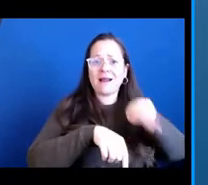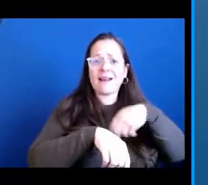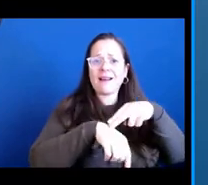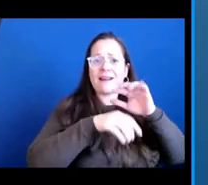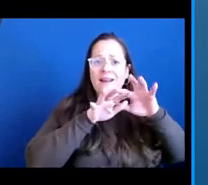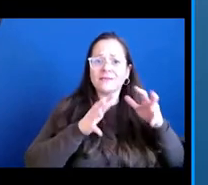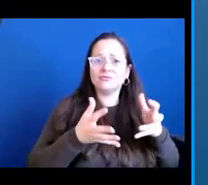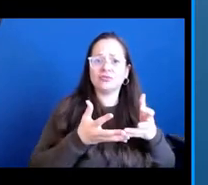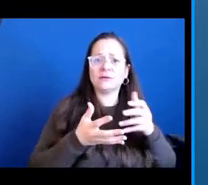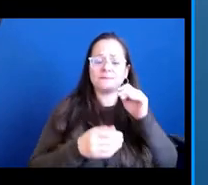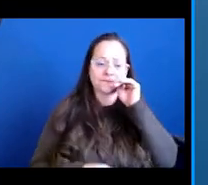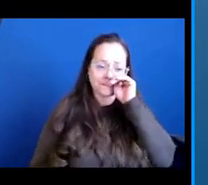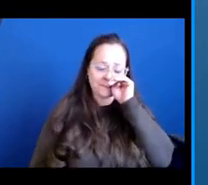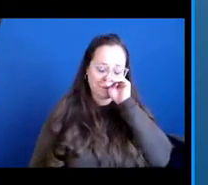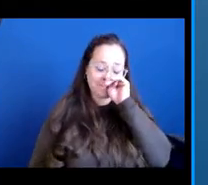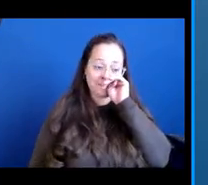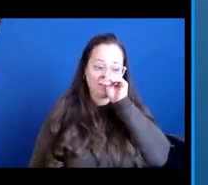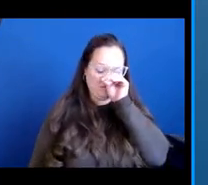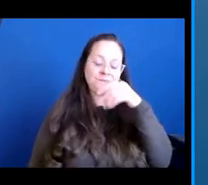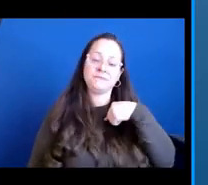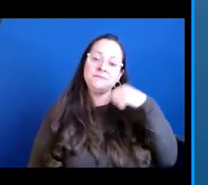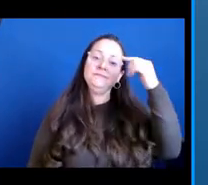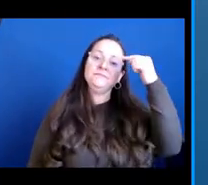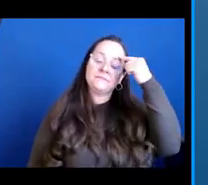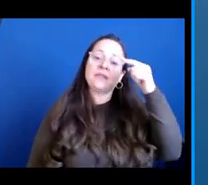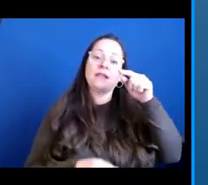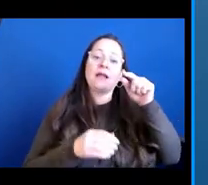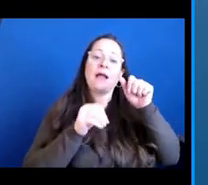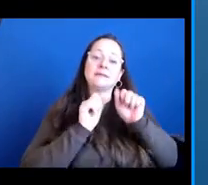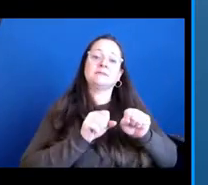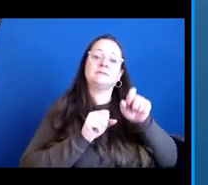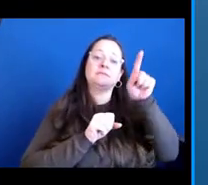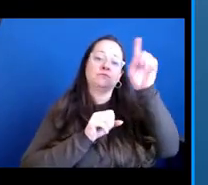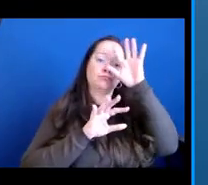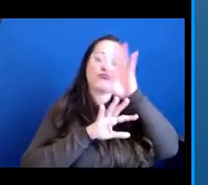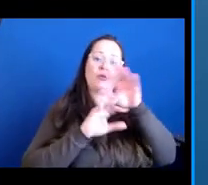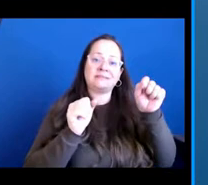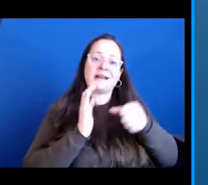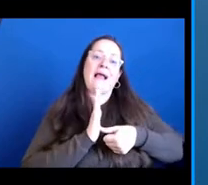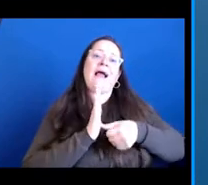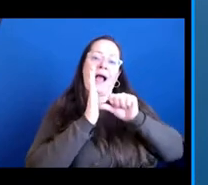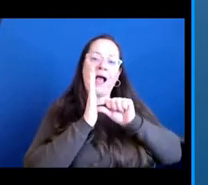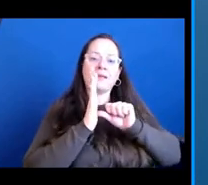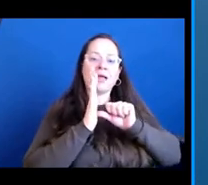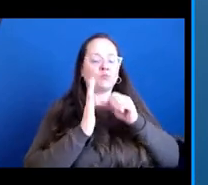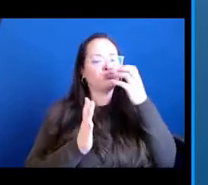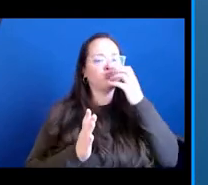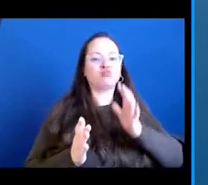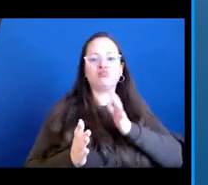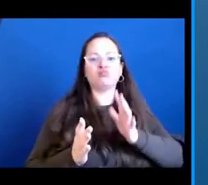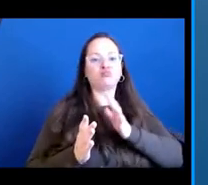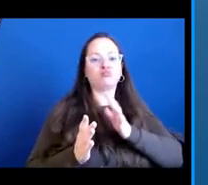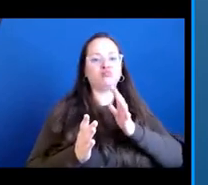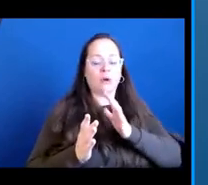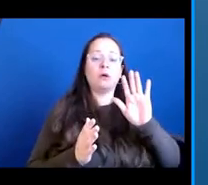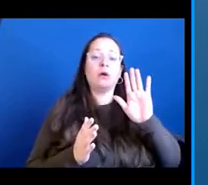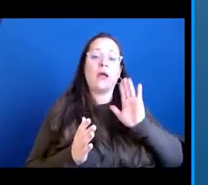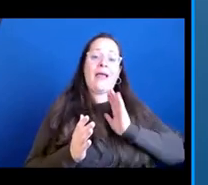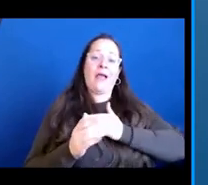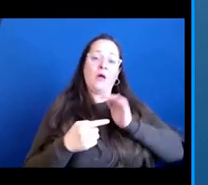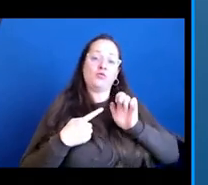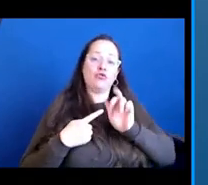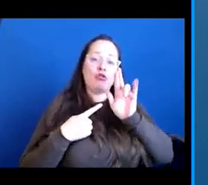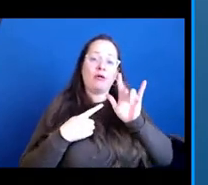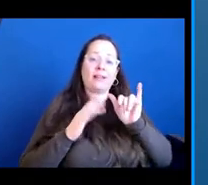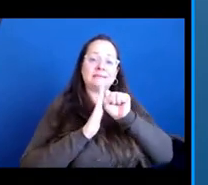and I think as the president has highlighted so eloquently our early states must